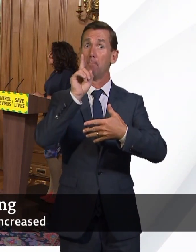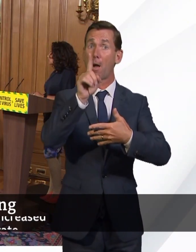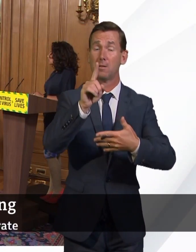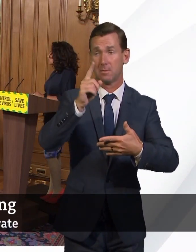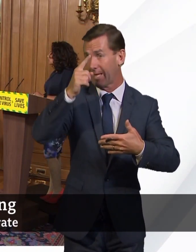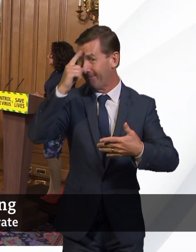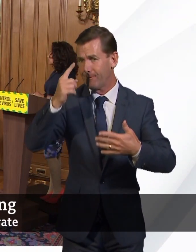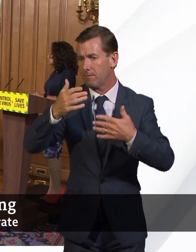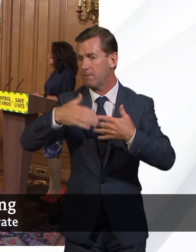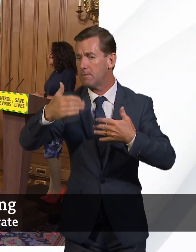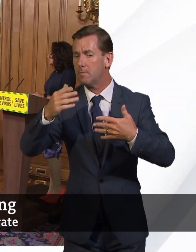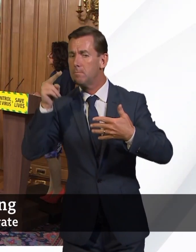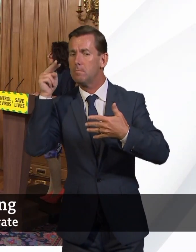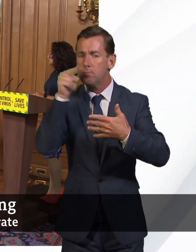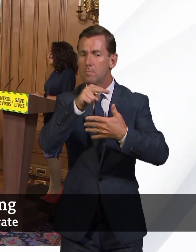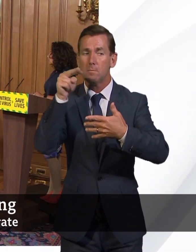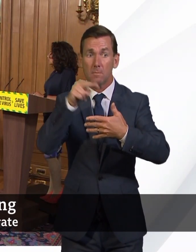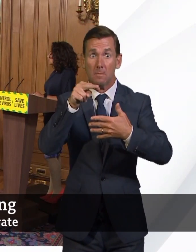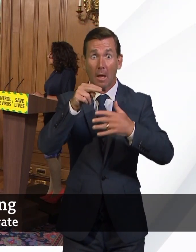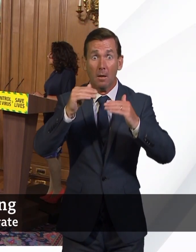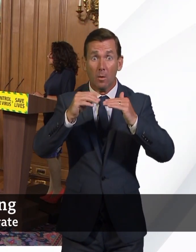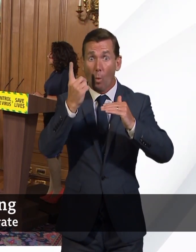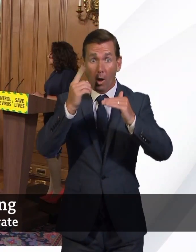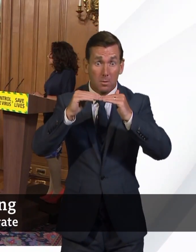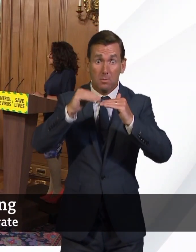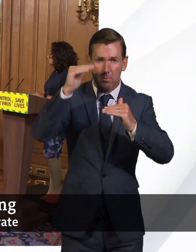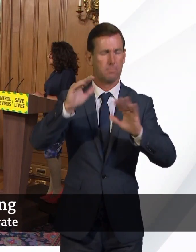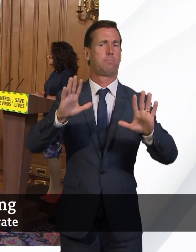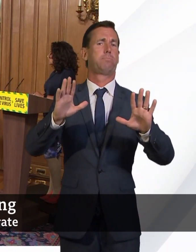looking at and updating all of the information that we see.